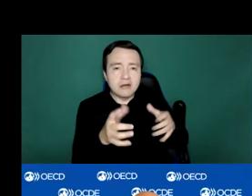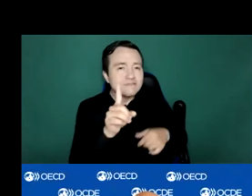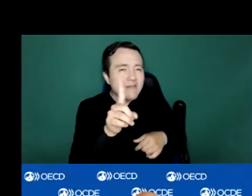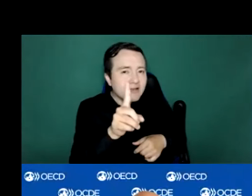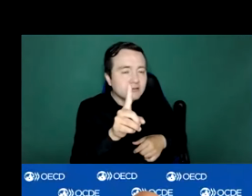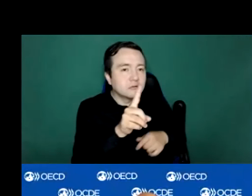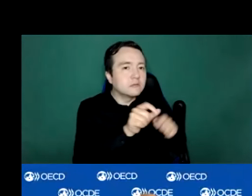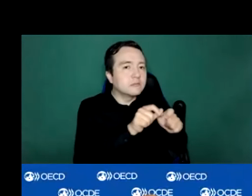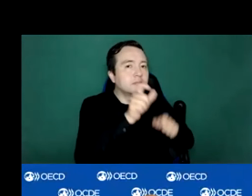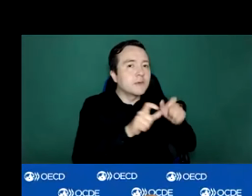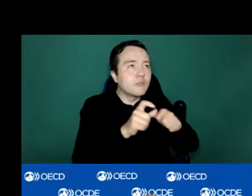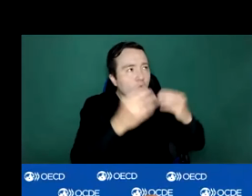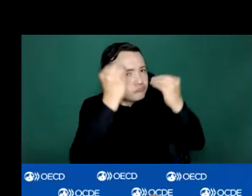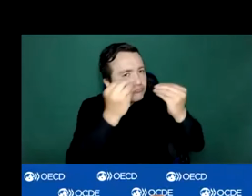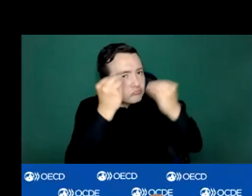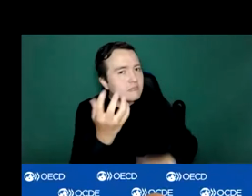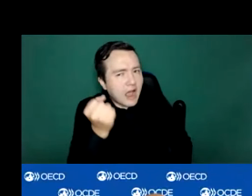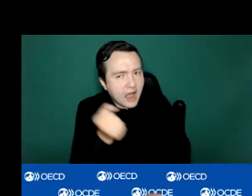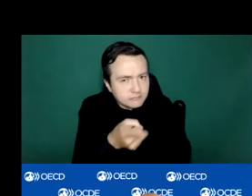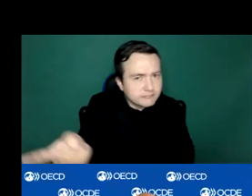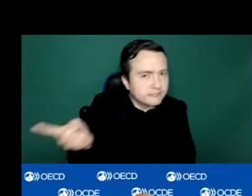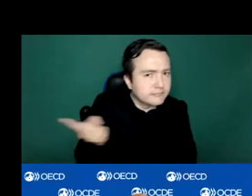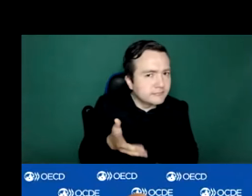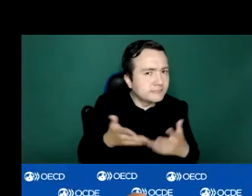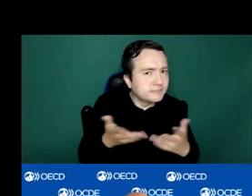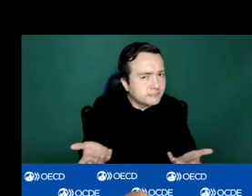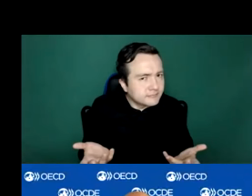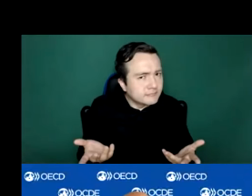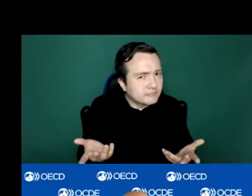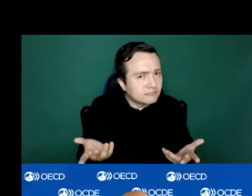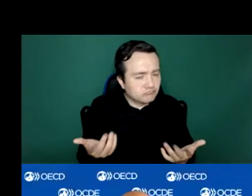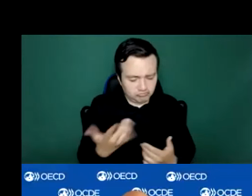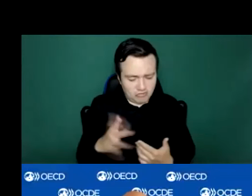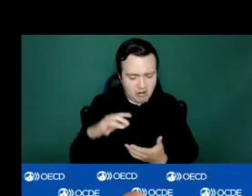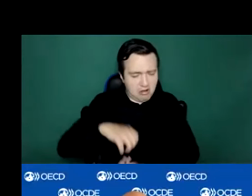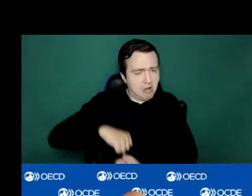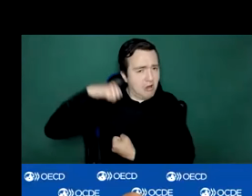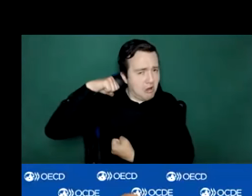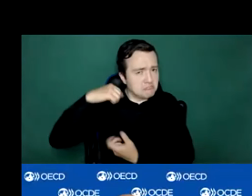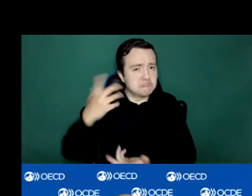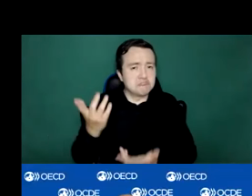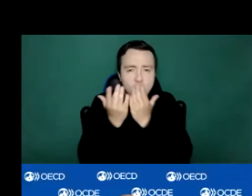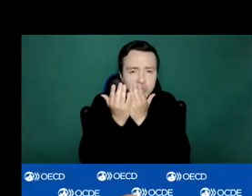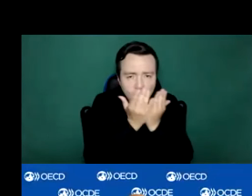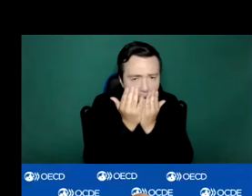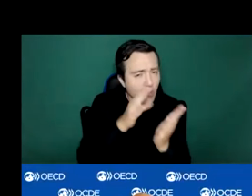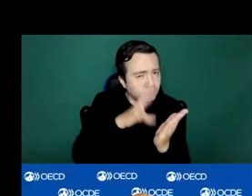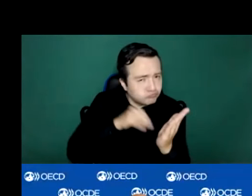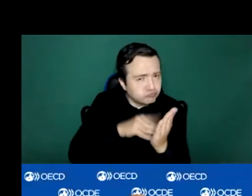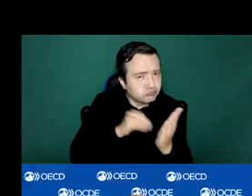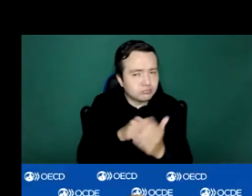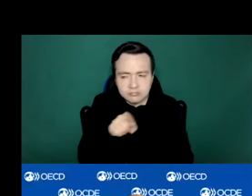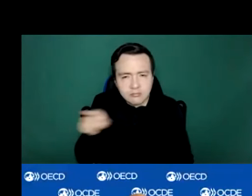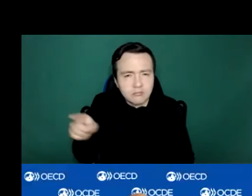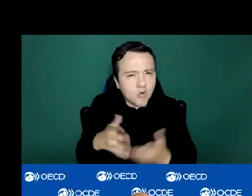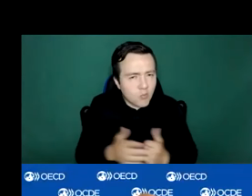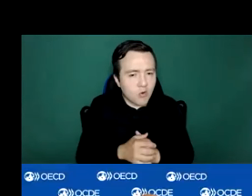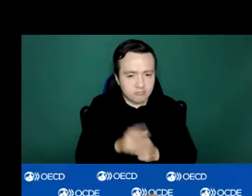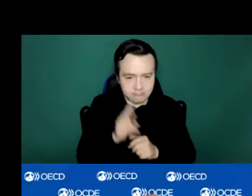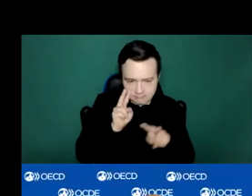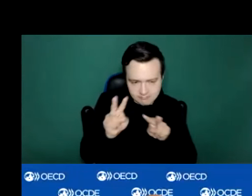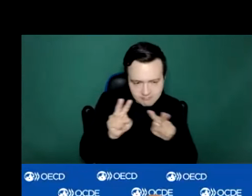into financial barriers to healthcare, and then we see that the problem is even more complicated.